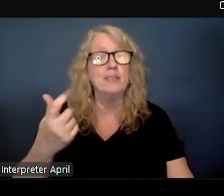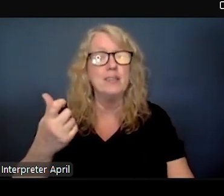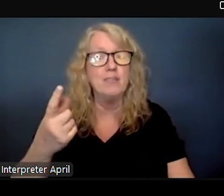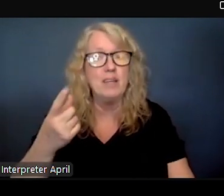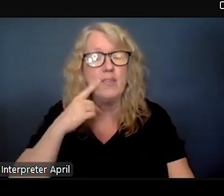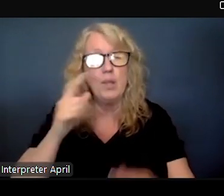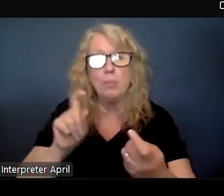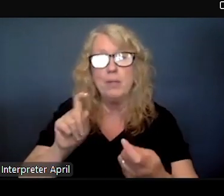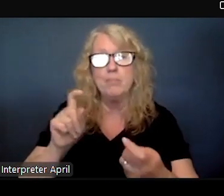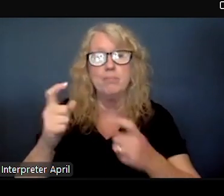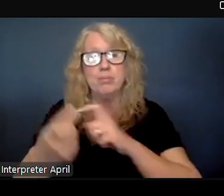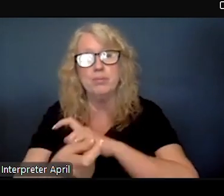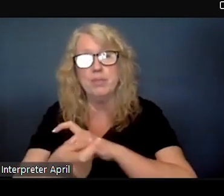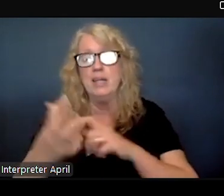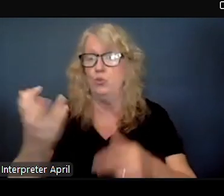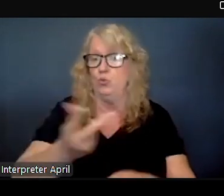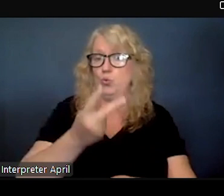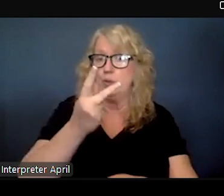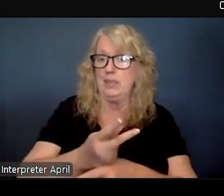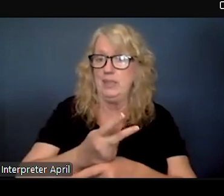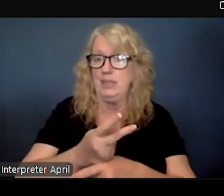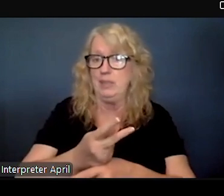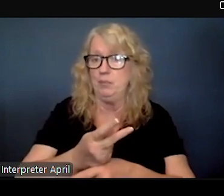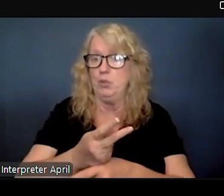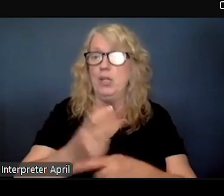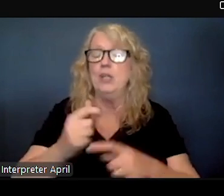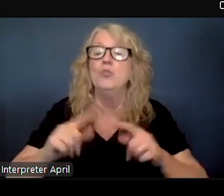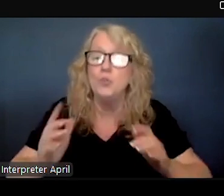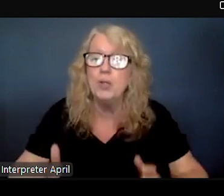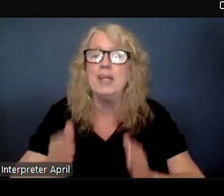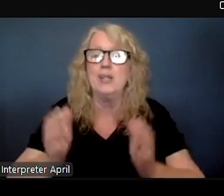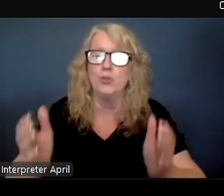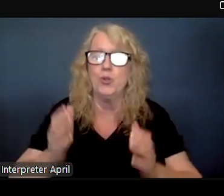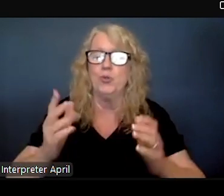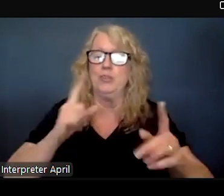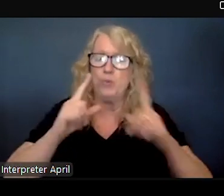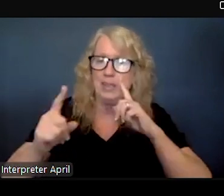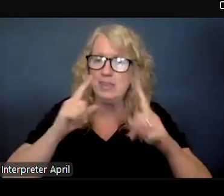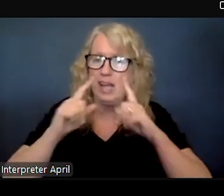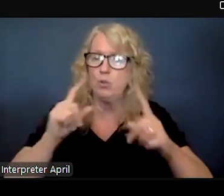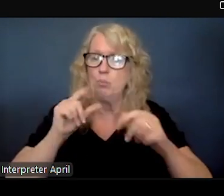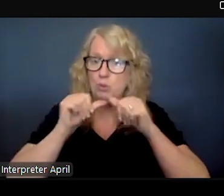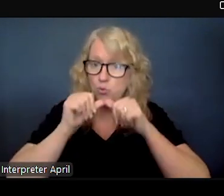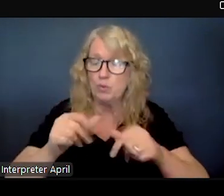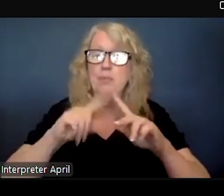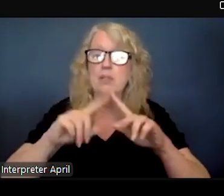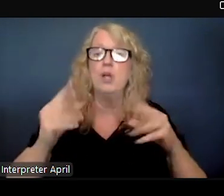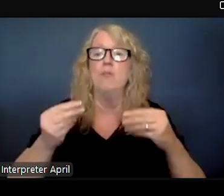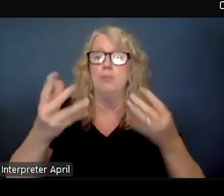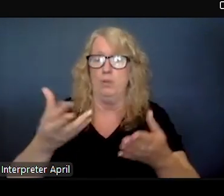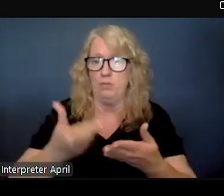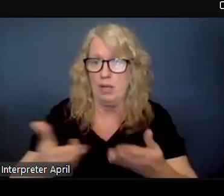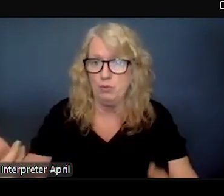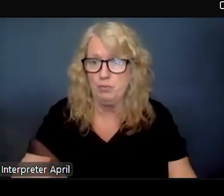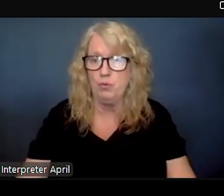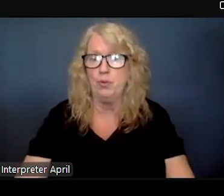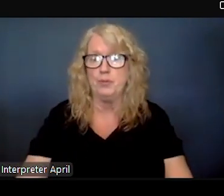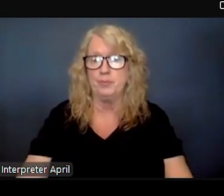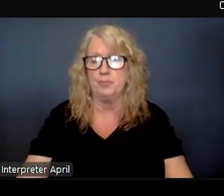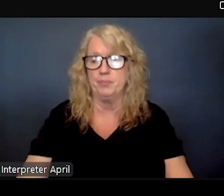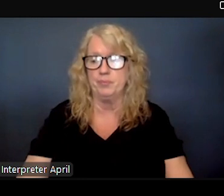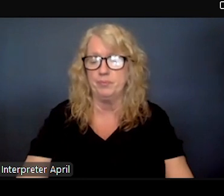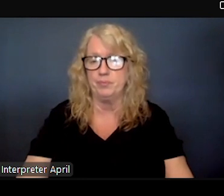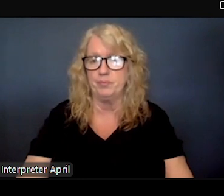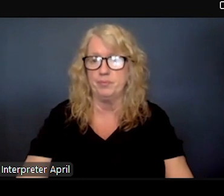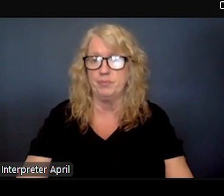a pivot, a little bit of a shift to keep that to encourage that dialogue to keep going, not only provide resources,